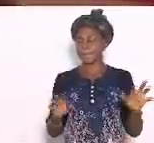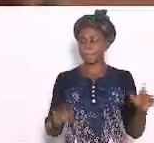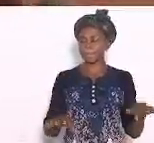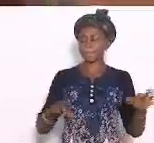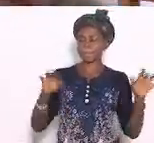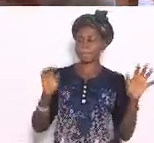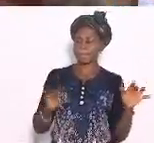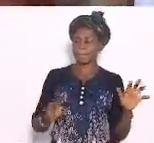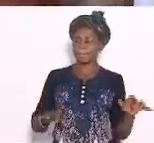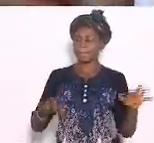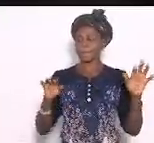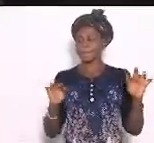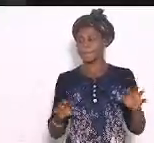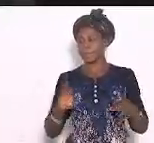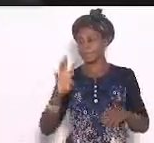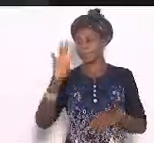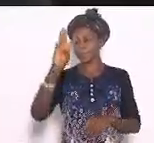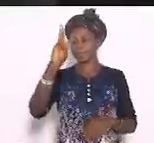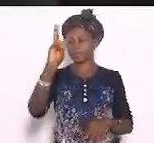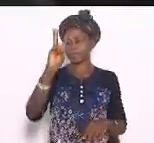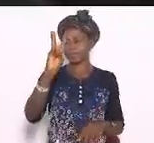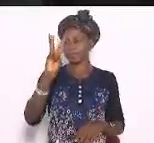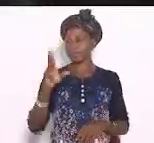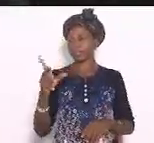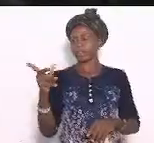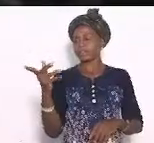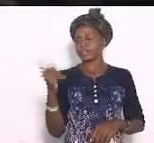heluah the Sieg is